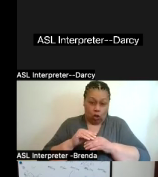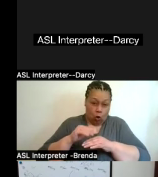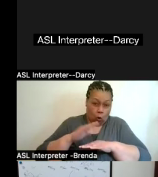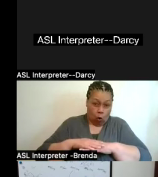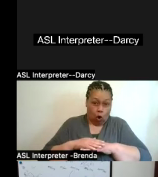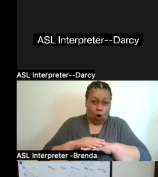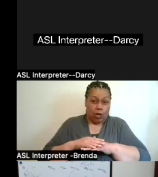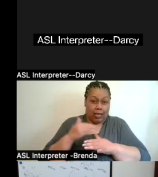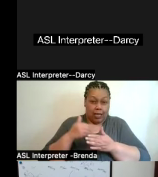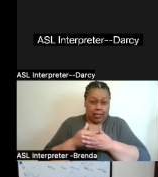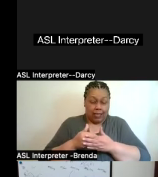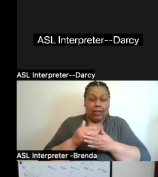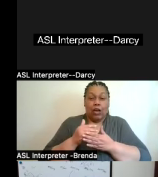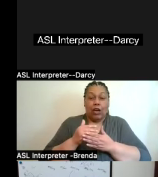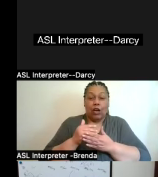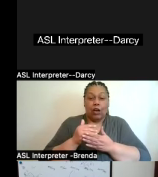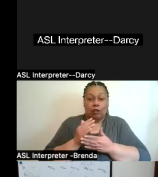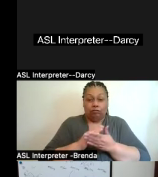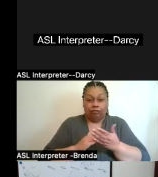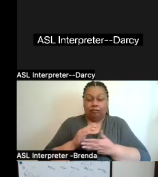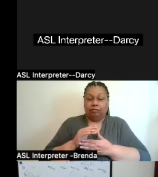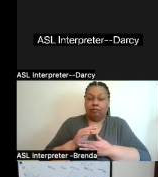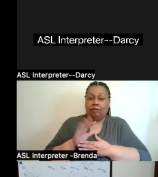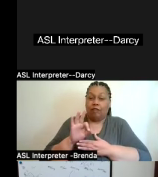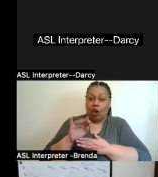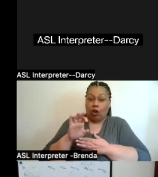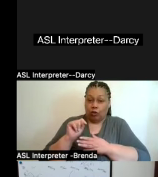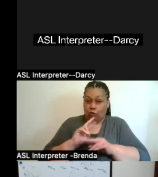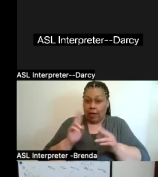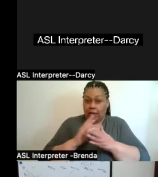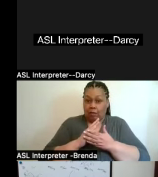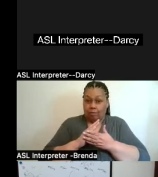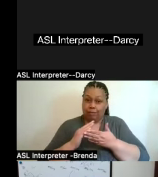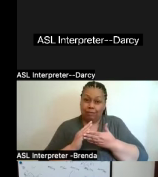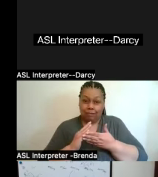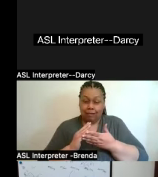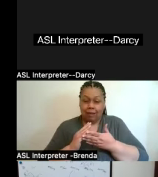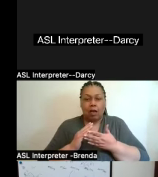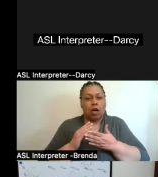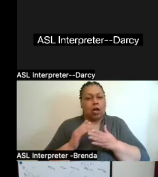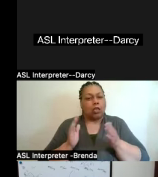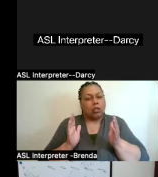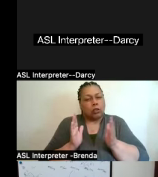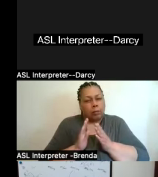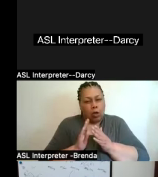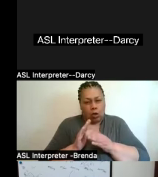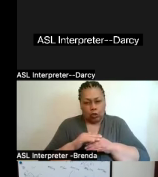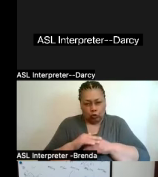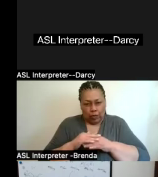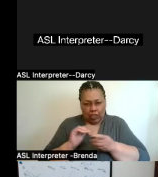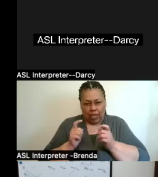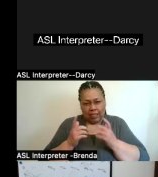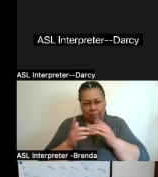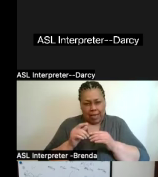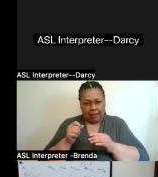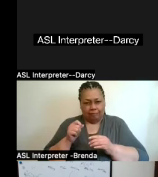know, already critical and ready to rupture, just a small stress change might be enough to trigger it. But again, that's